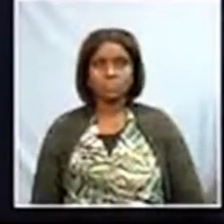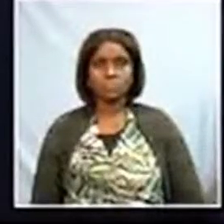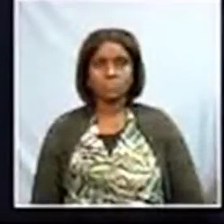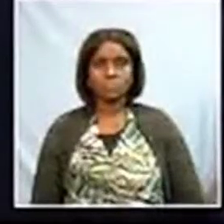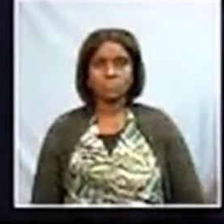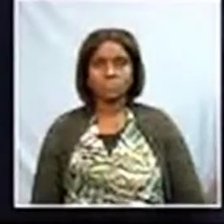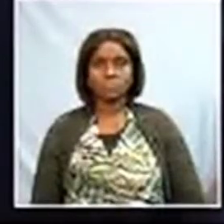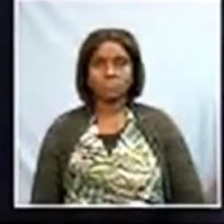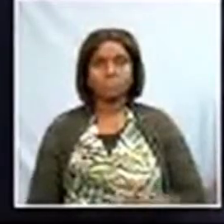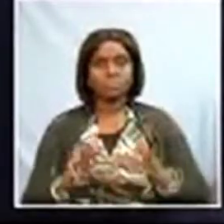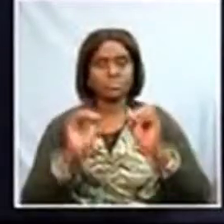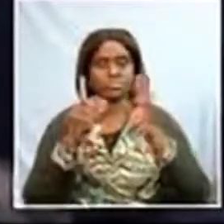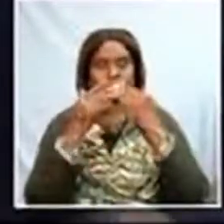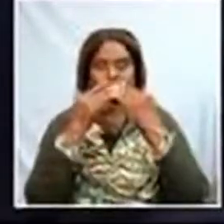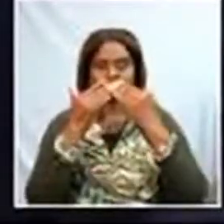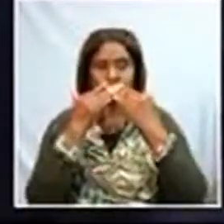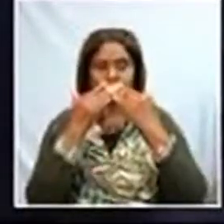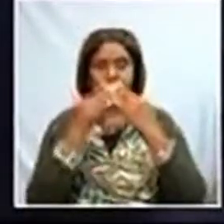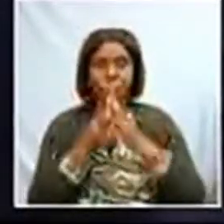Okay.